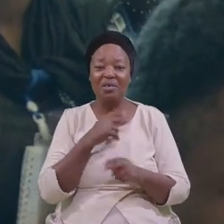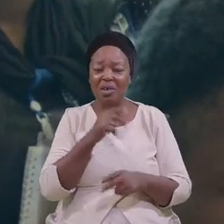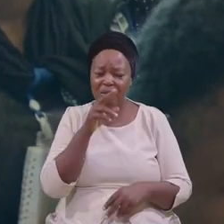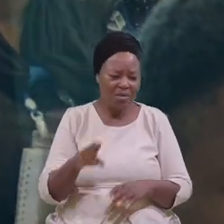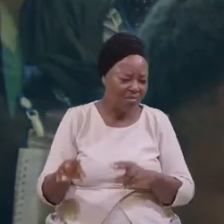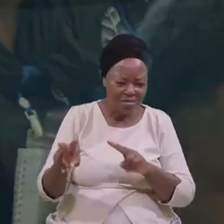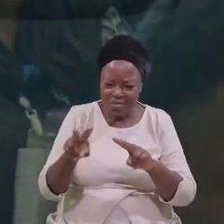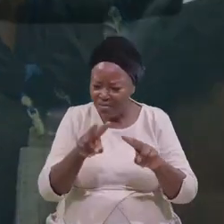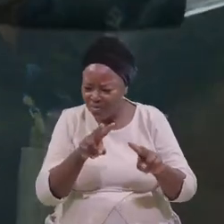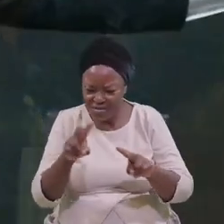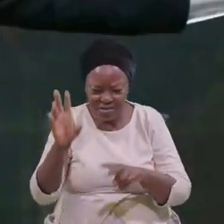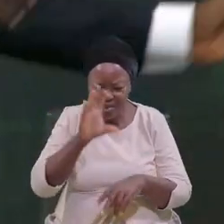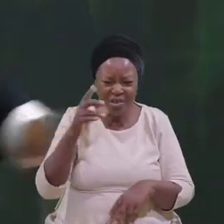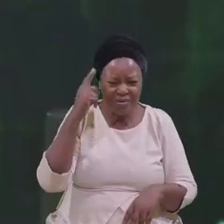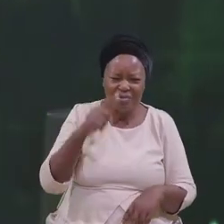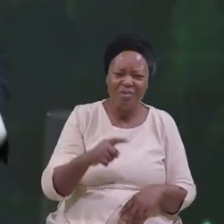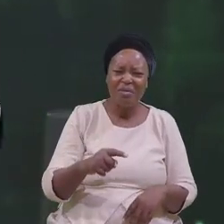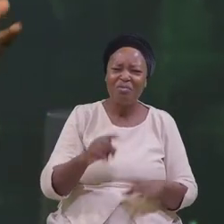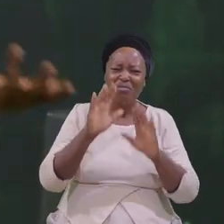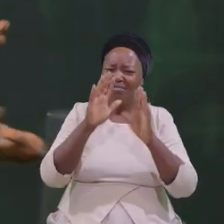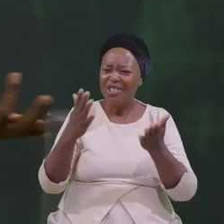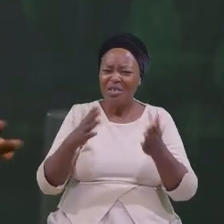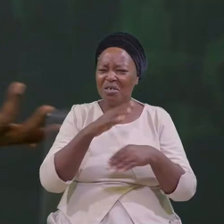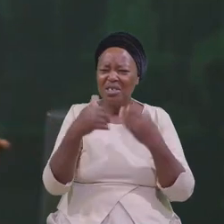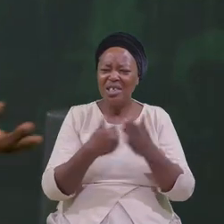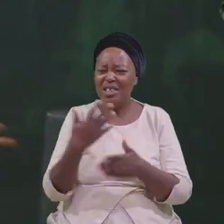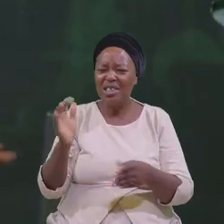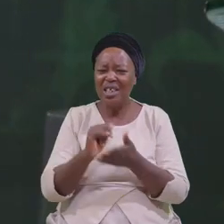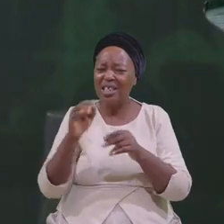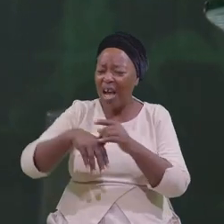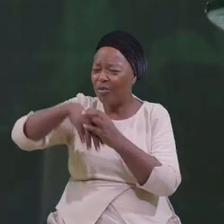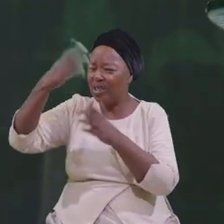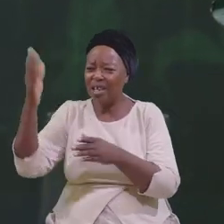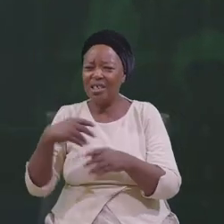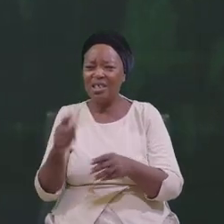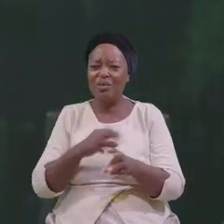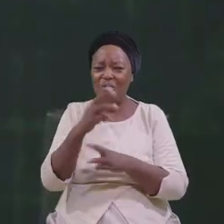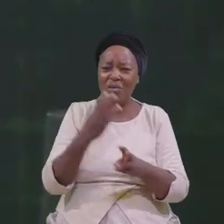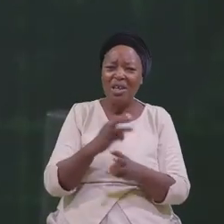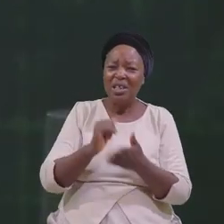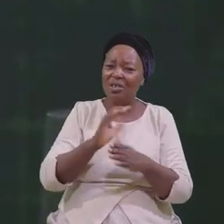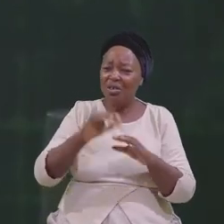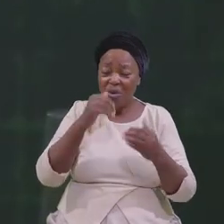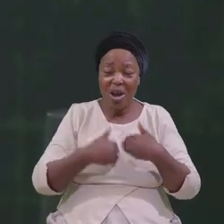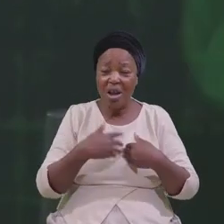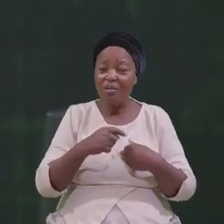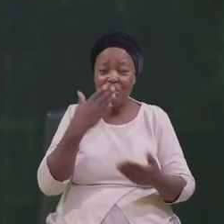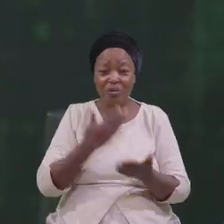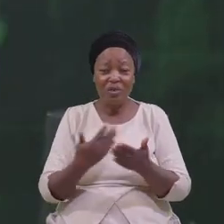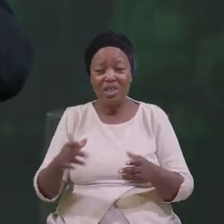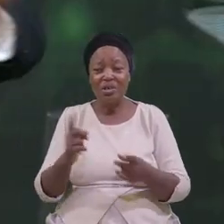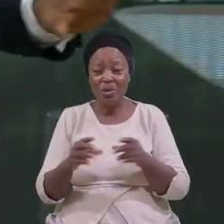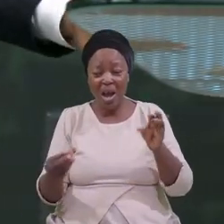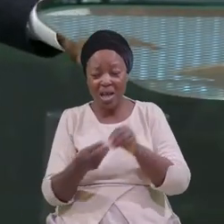at, you know, flashing things outside there that doesn't have any reality. And as you go with